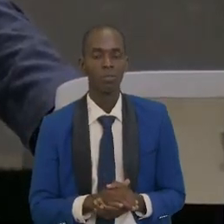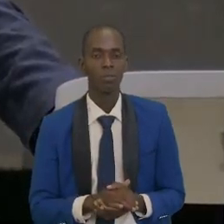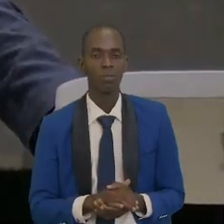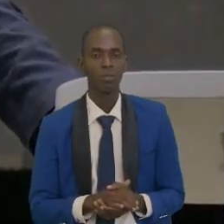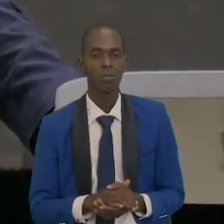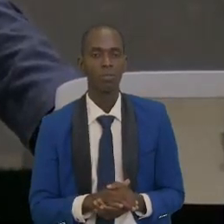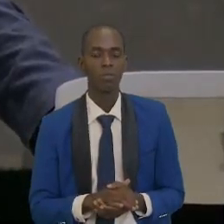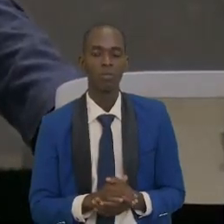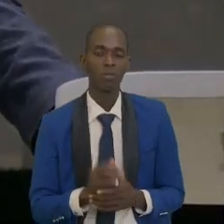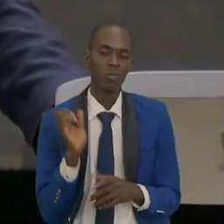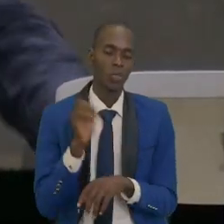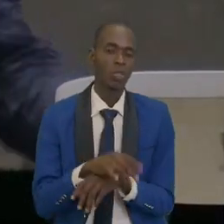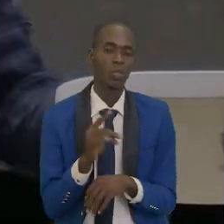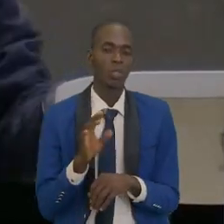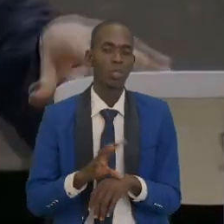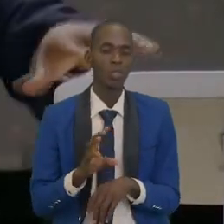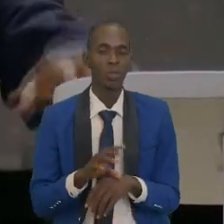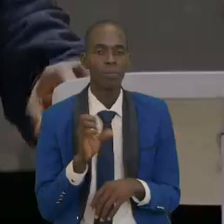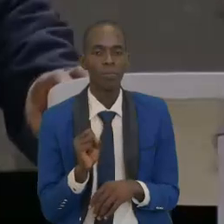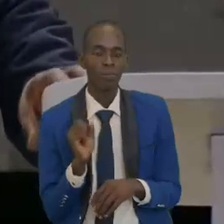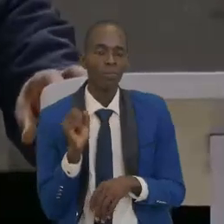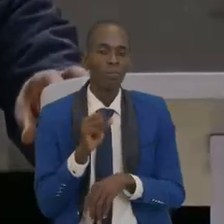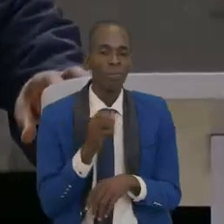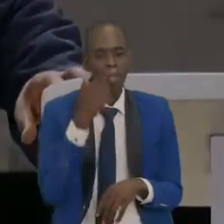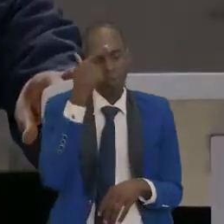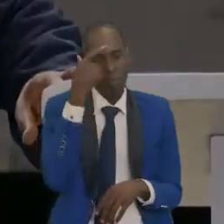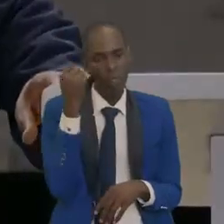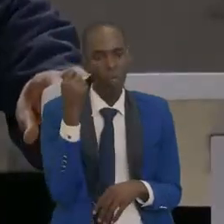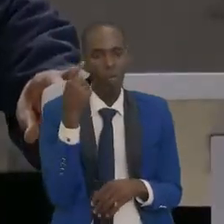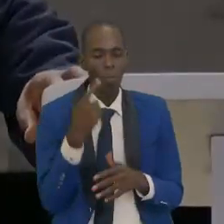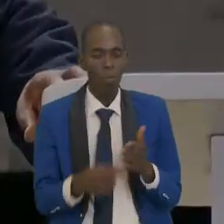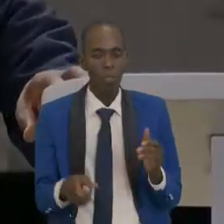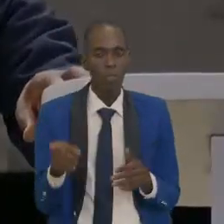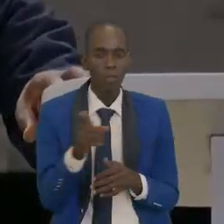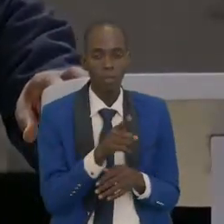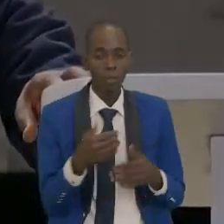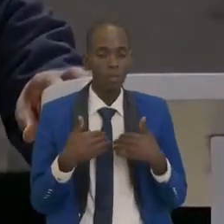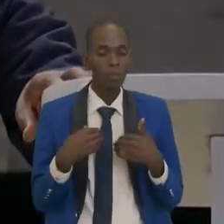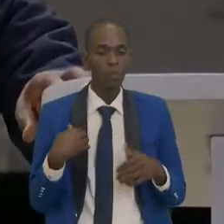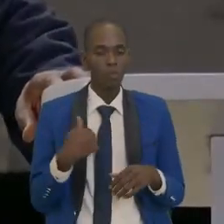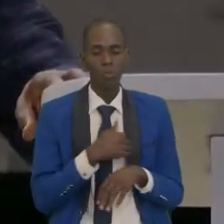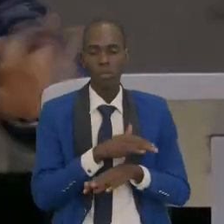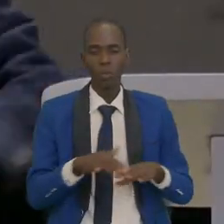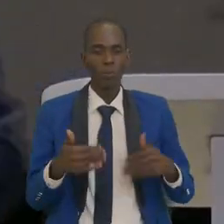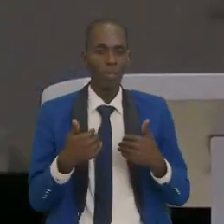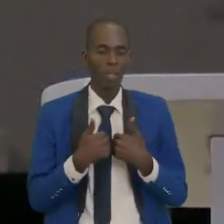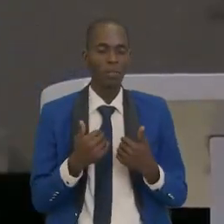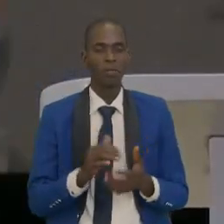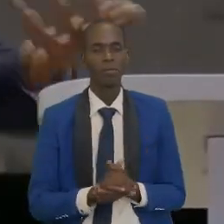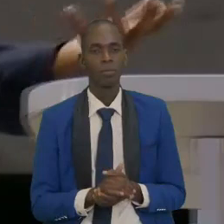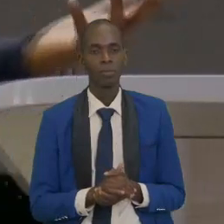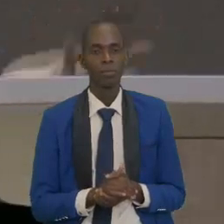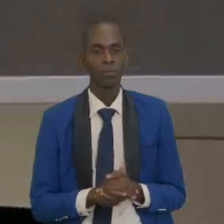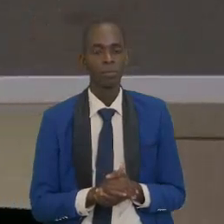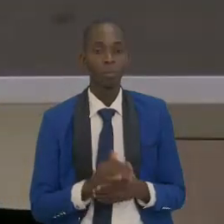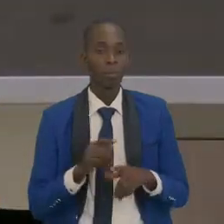by Churches because what they urge we don't have but